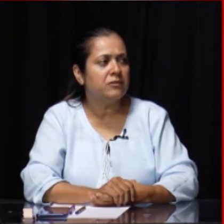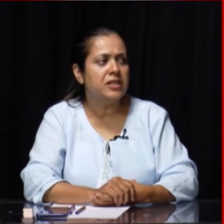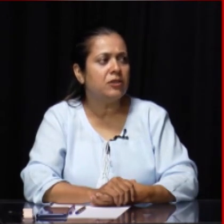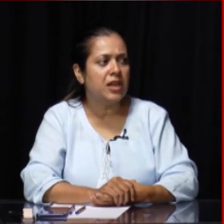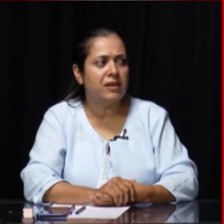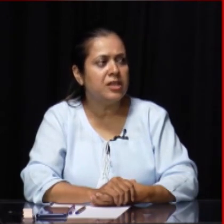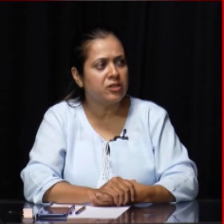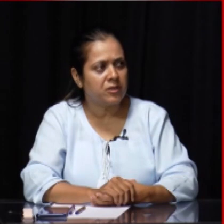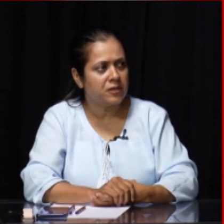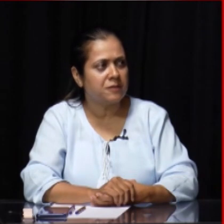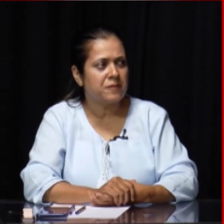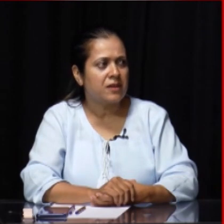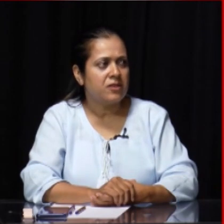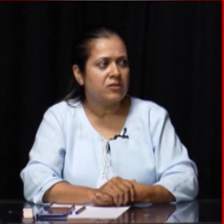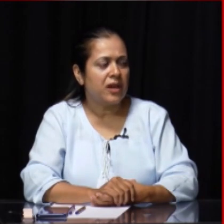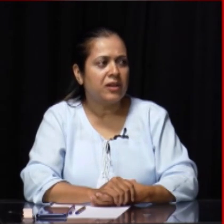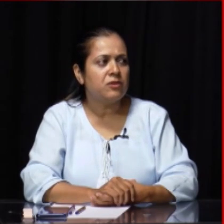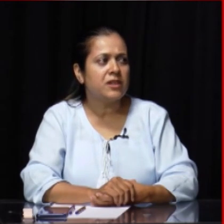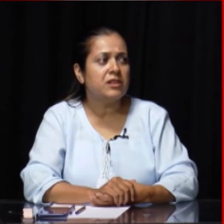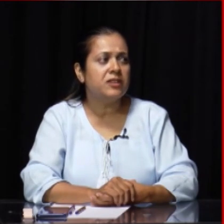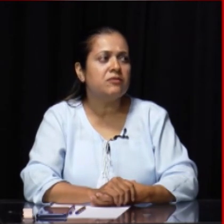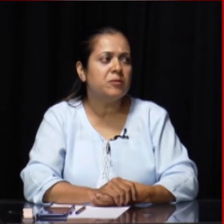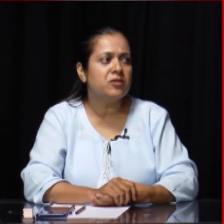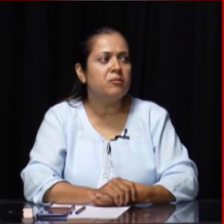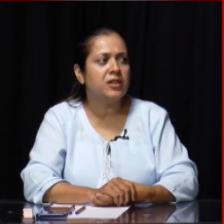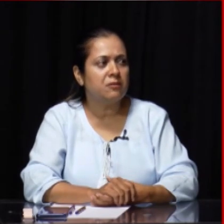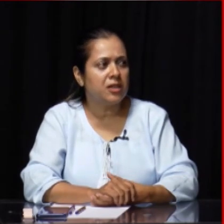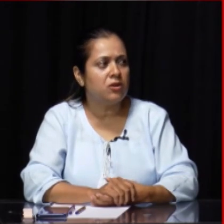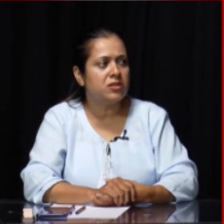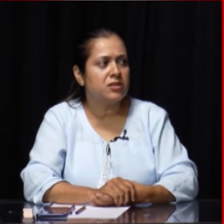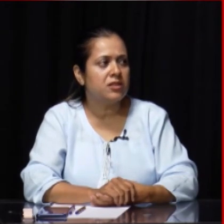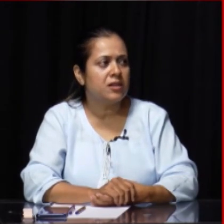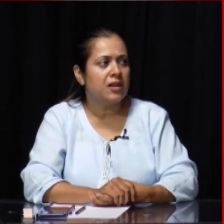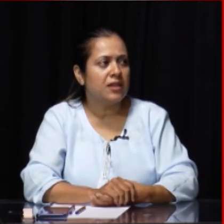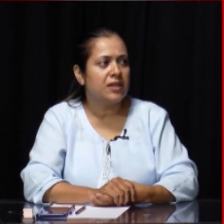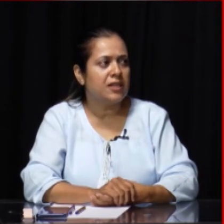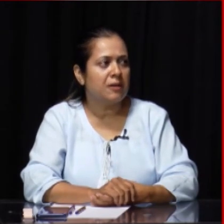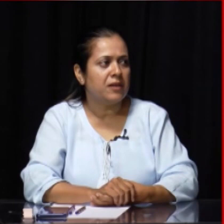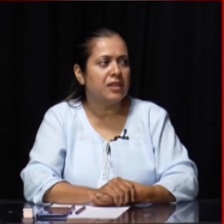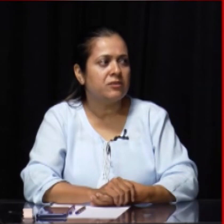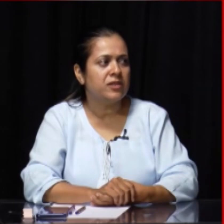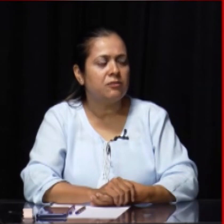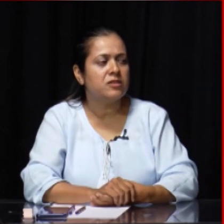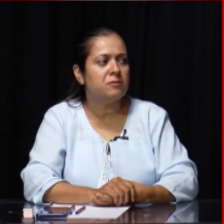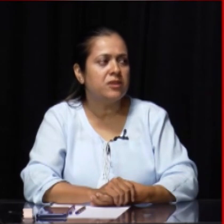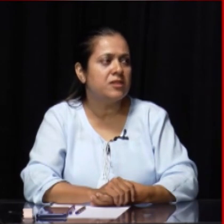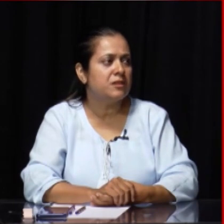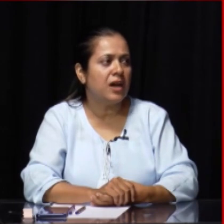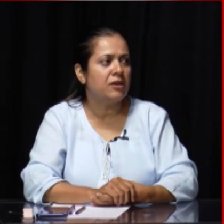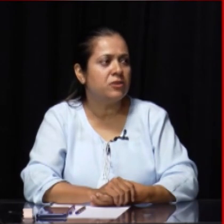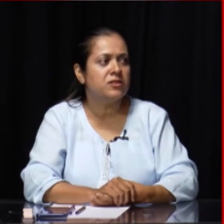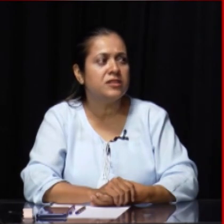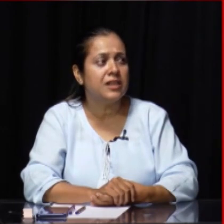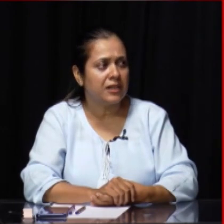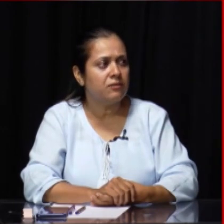in the interview panel we did not have any interpreter. So it was very difficult for me to communicate my thoughts at that time, and that was the main